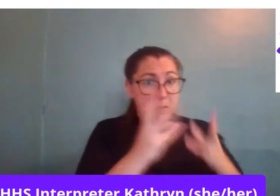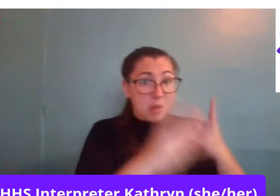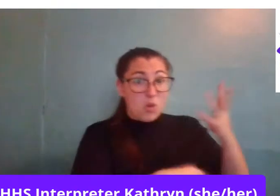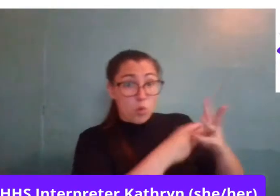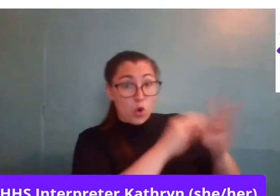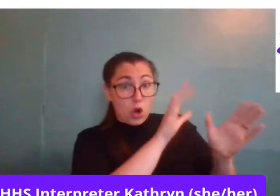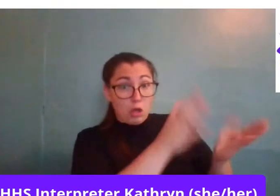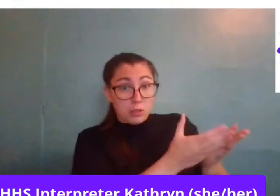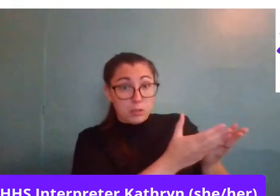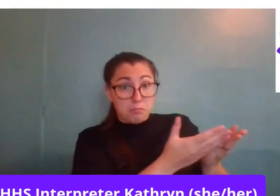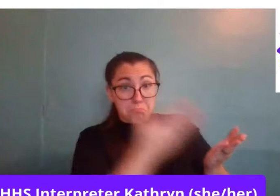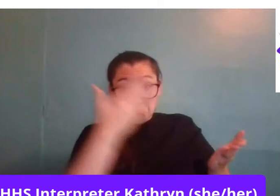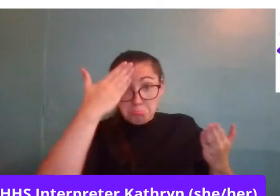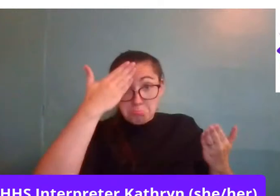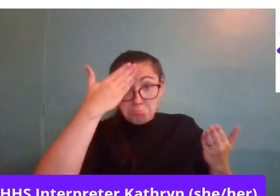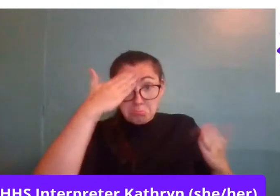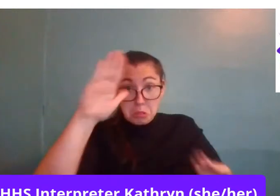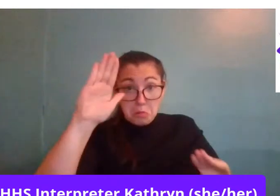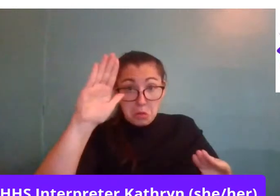about you.